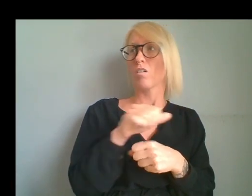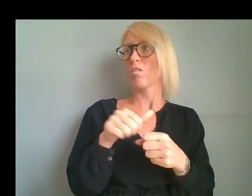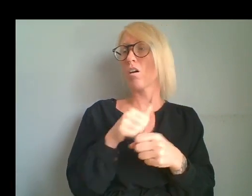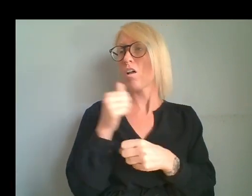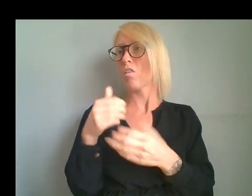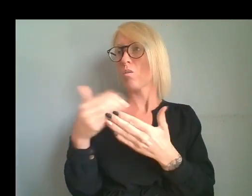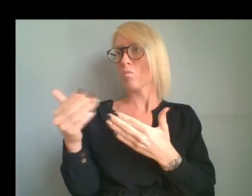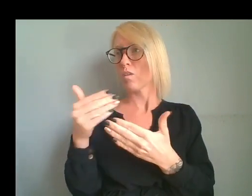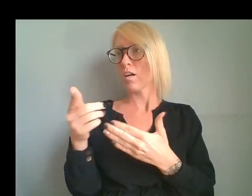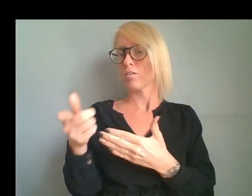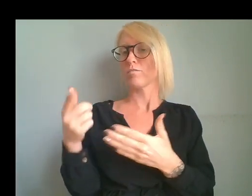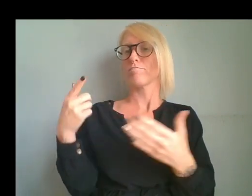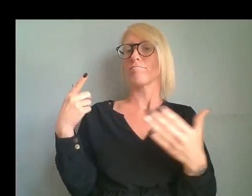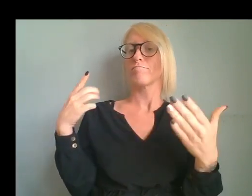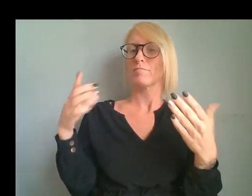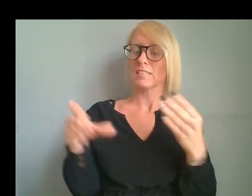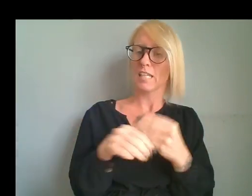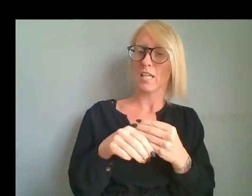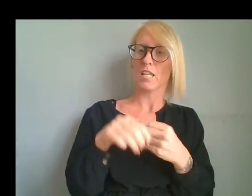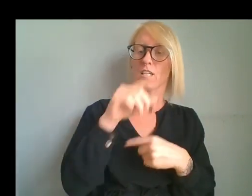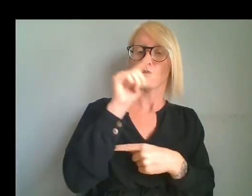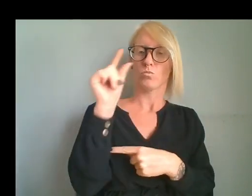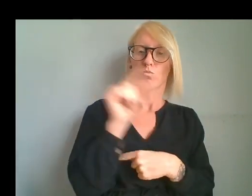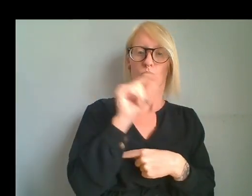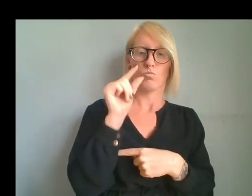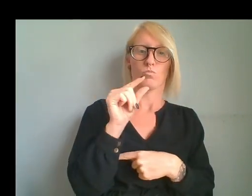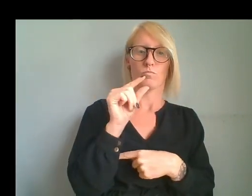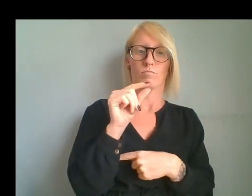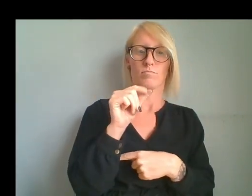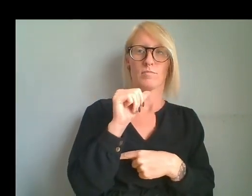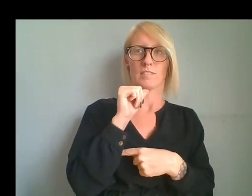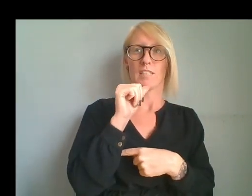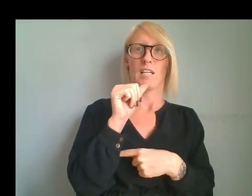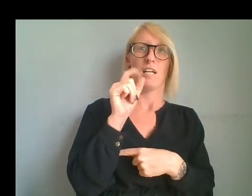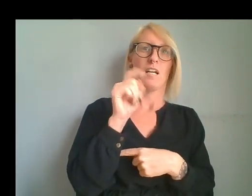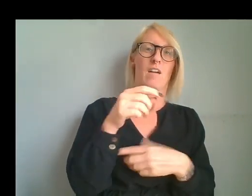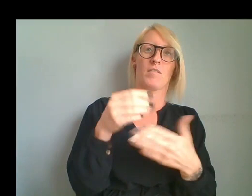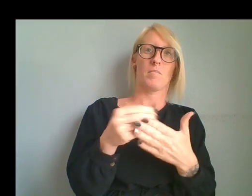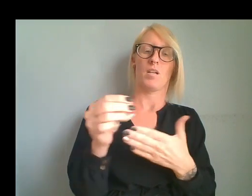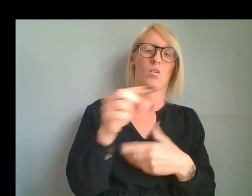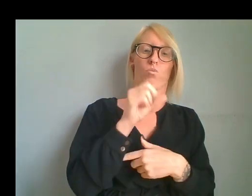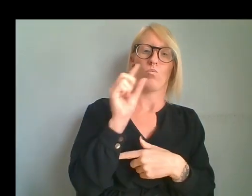that to Google. Okay. Yeah. So you don't have to buy it through Google.